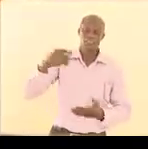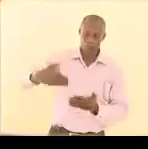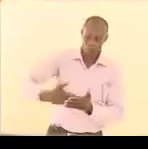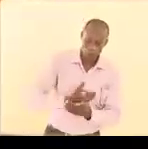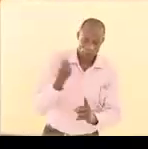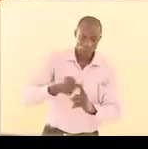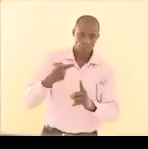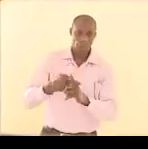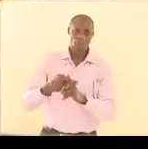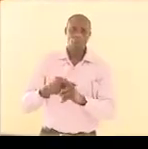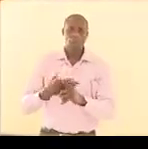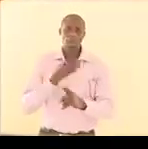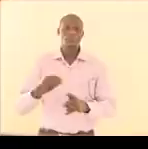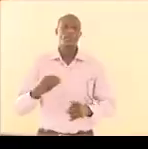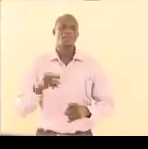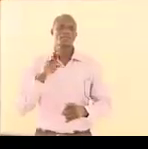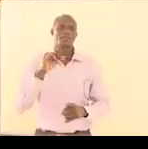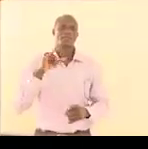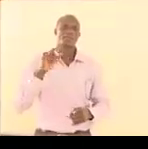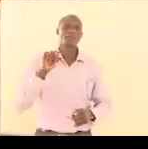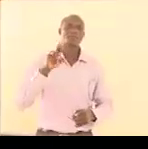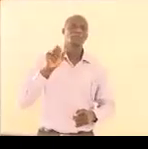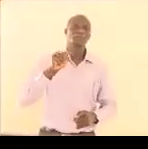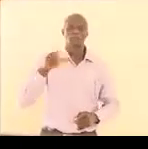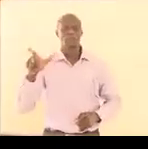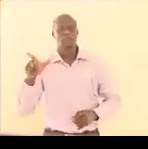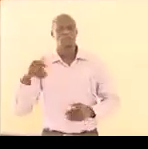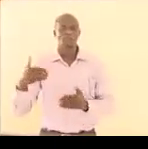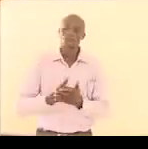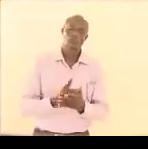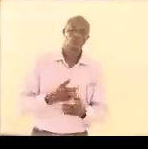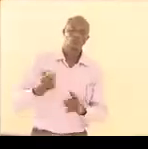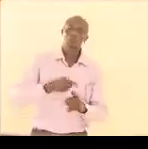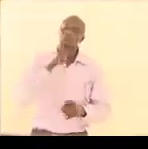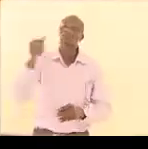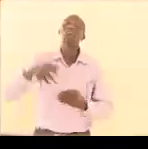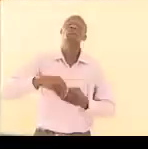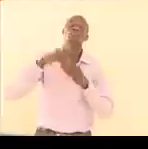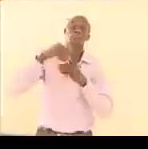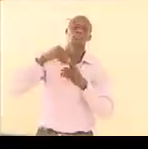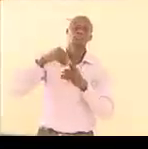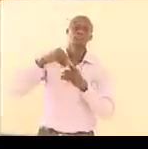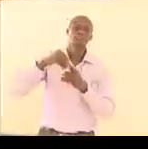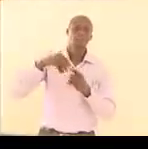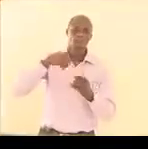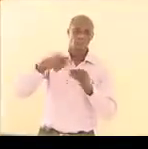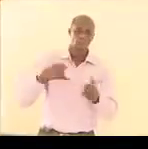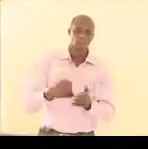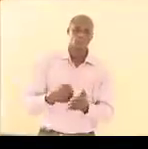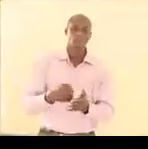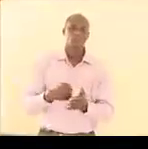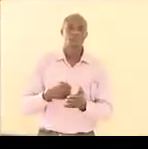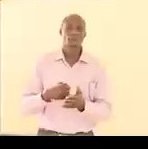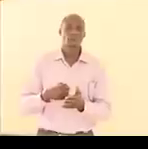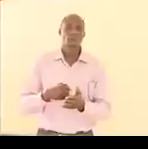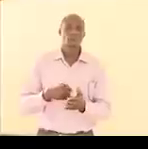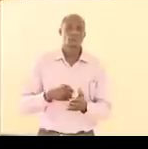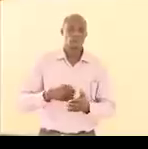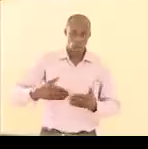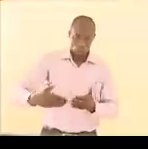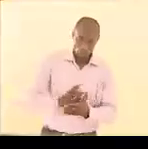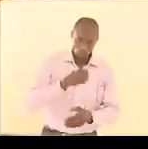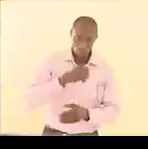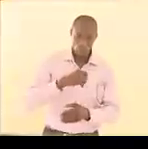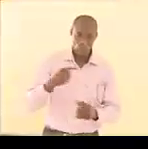spiritualize a new month and ritualize new month, there's nothing special about it. A new month can begin